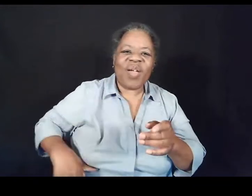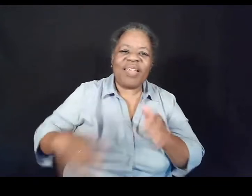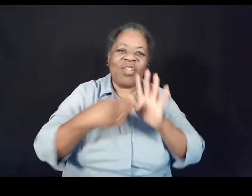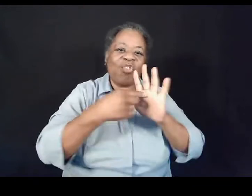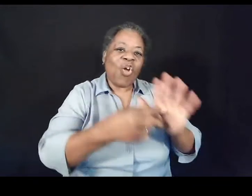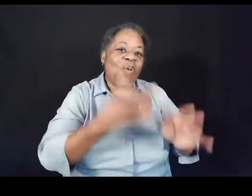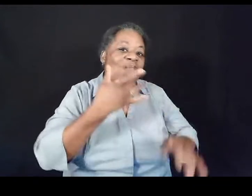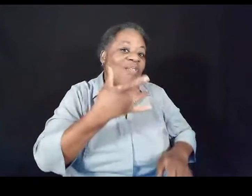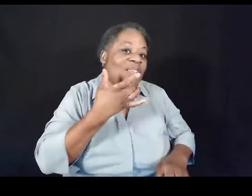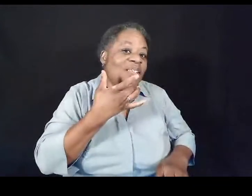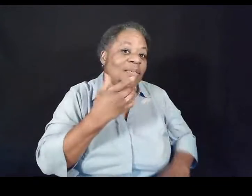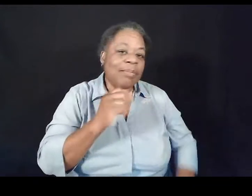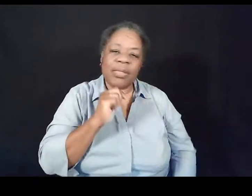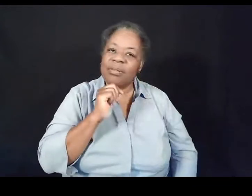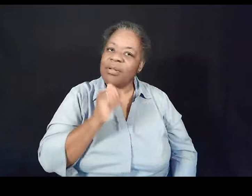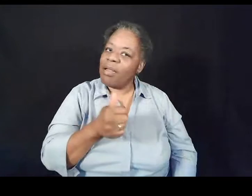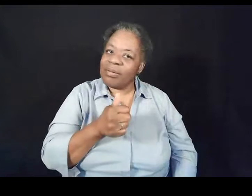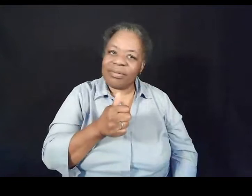favoritism."